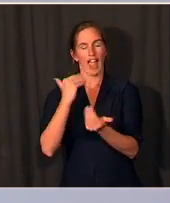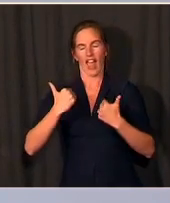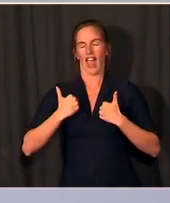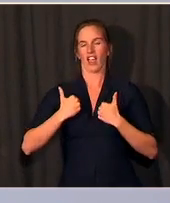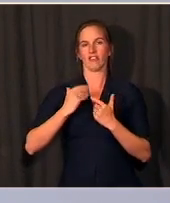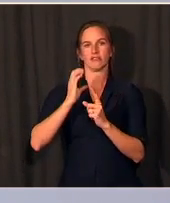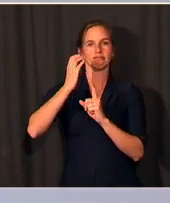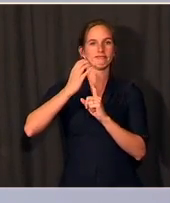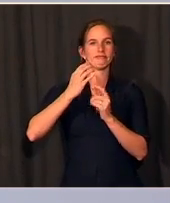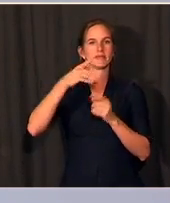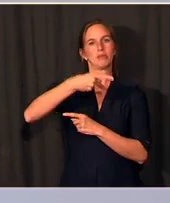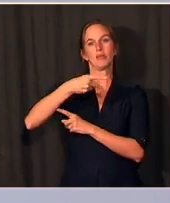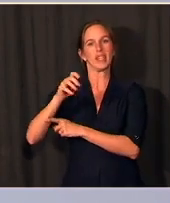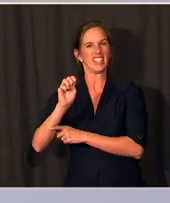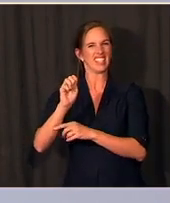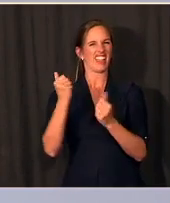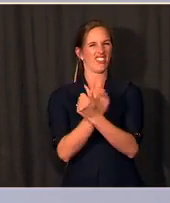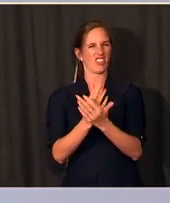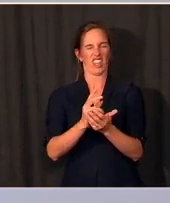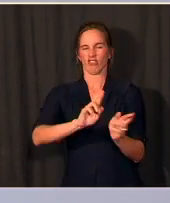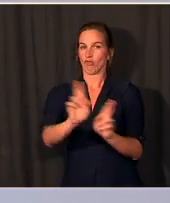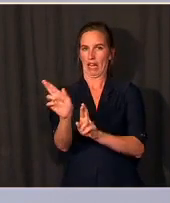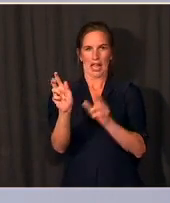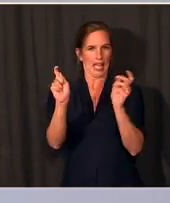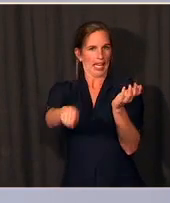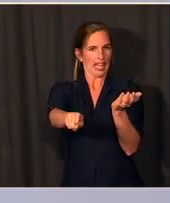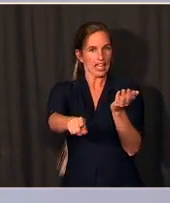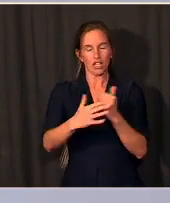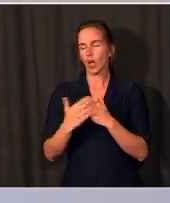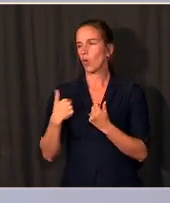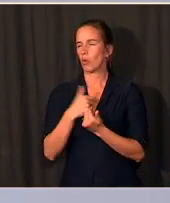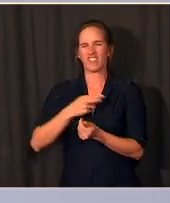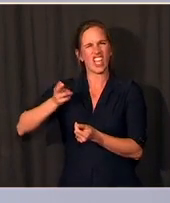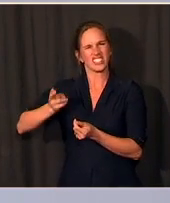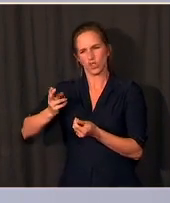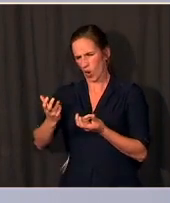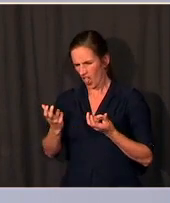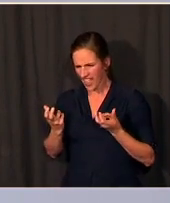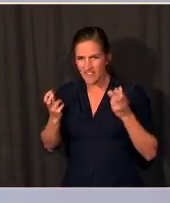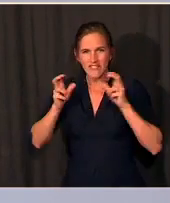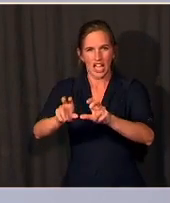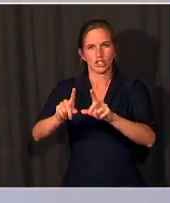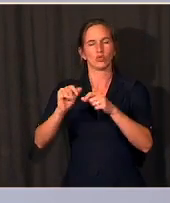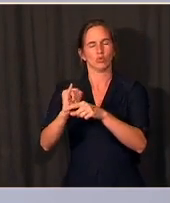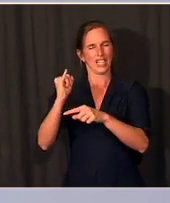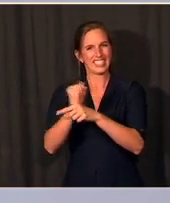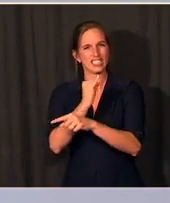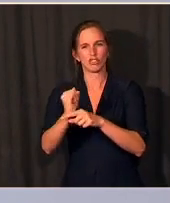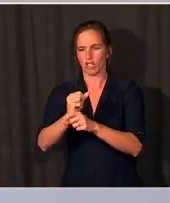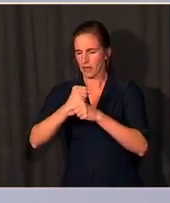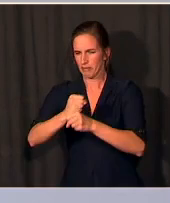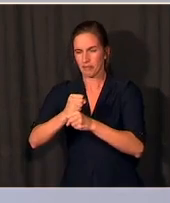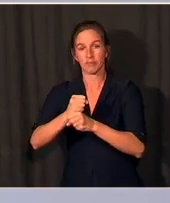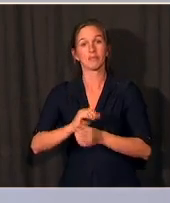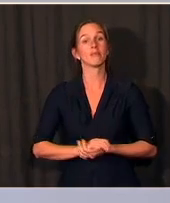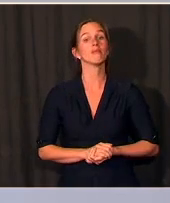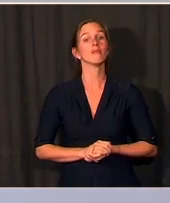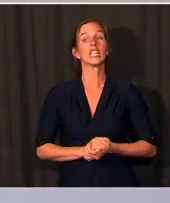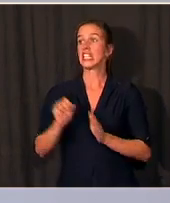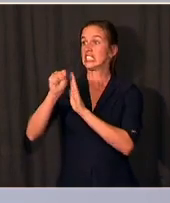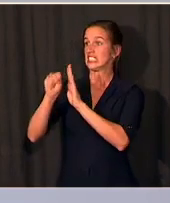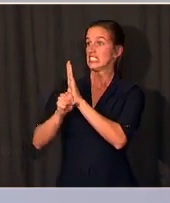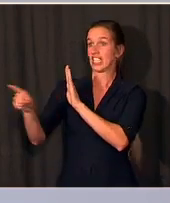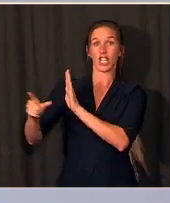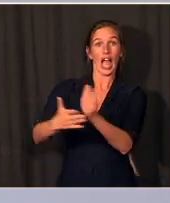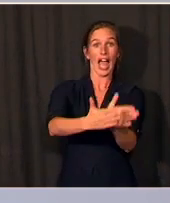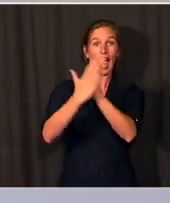over 100 times and have made a historic investment into our industrial base. All states that requested PPE from